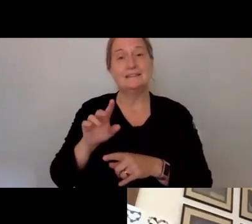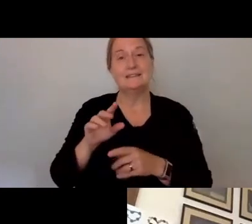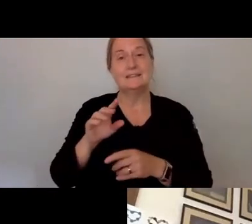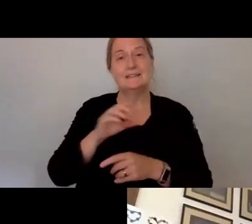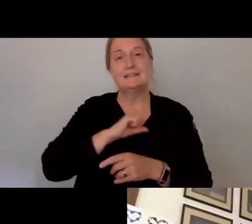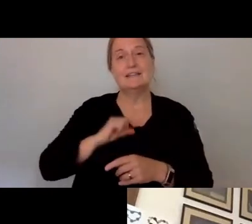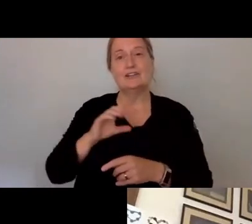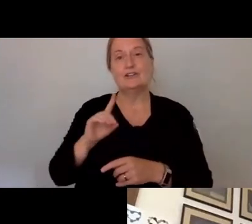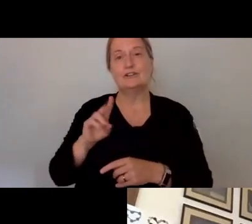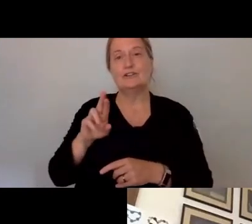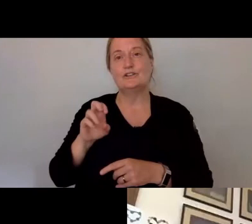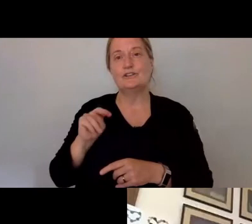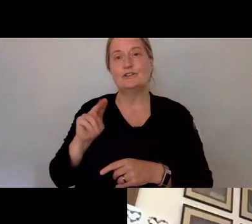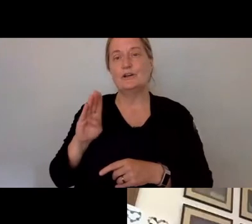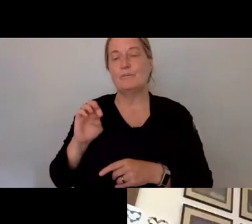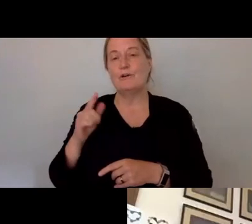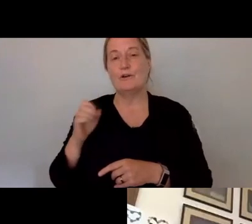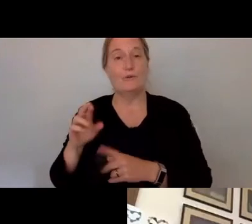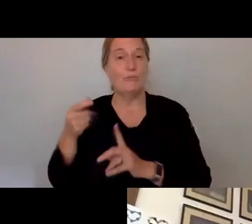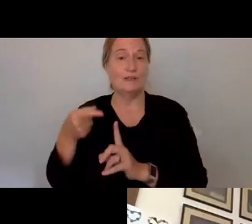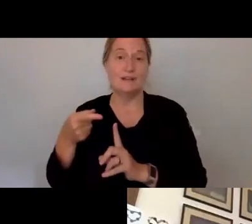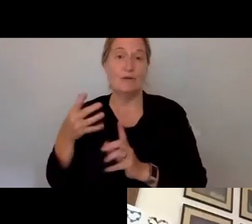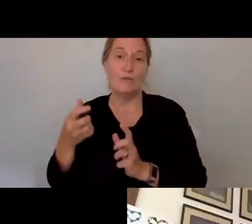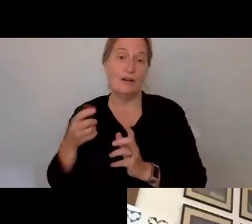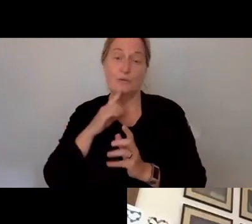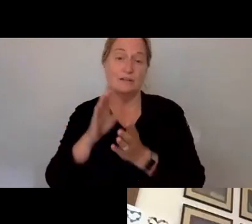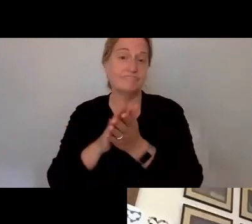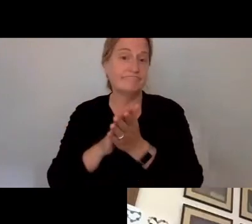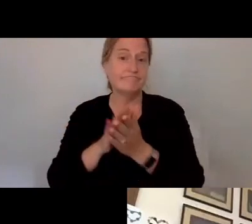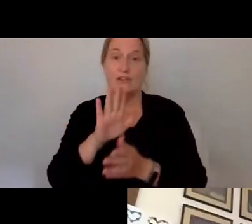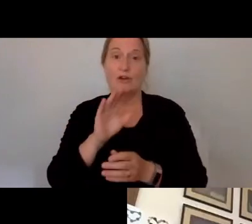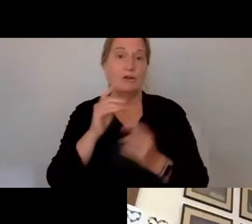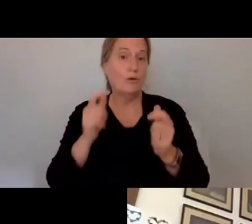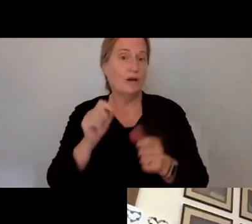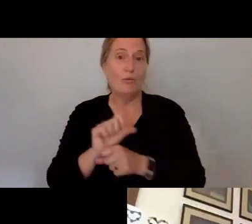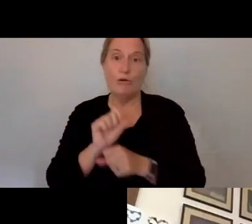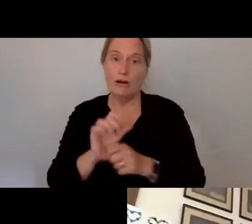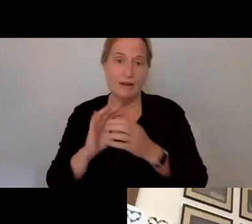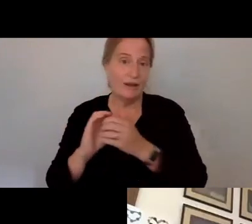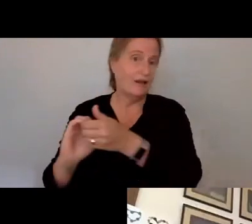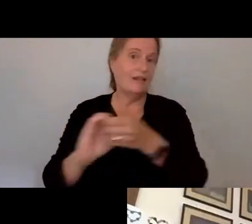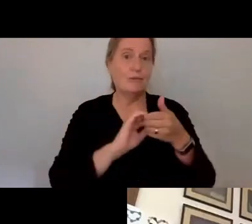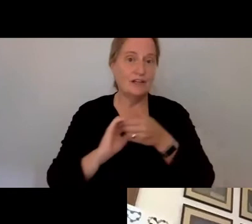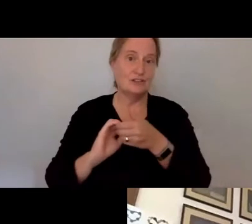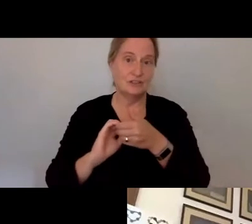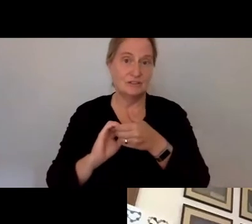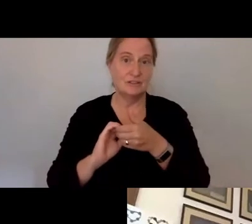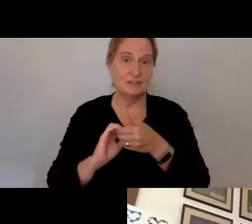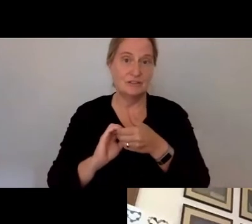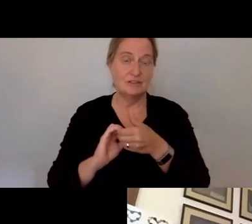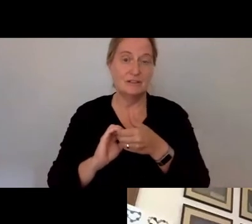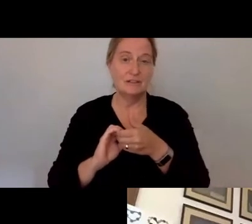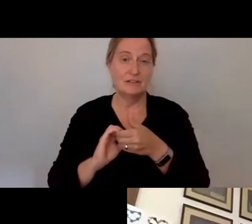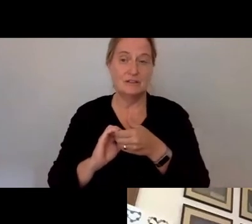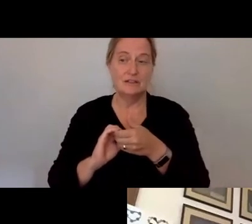sure we offer the commendation for their quick work and the collaboration. We also wrote into that in that order. They actually just pretty much followed the